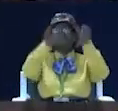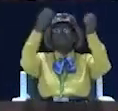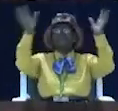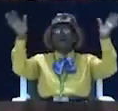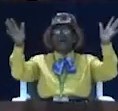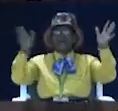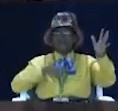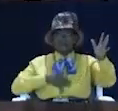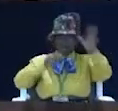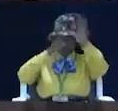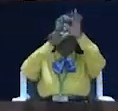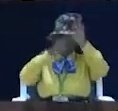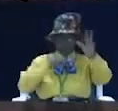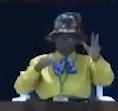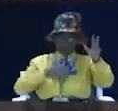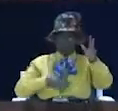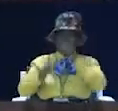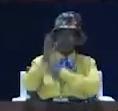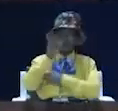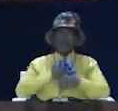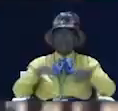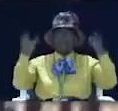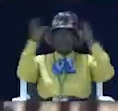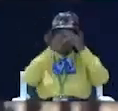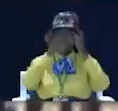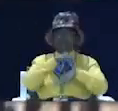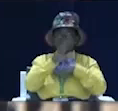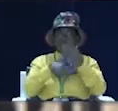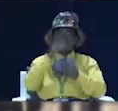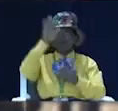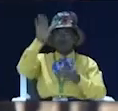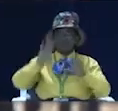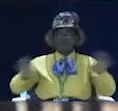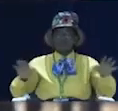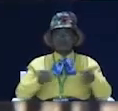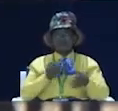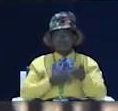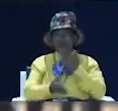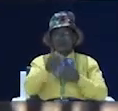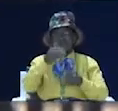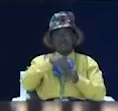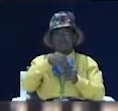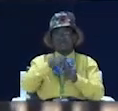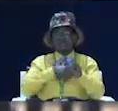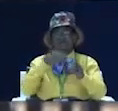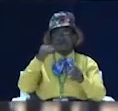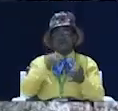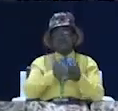My Father and my God, I commit all your children born in the month of January into your hands.